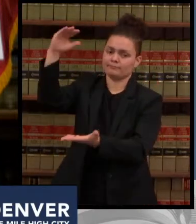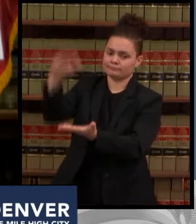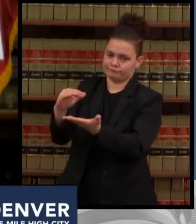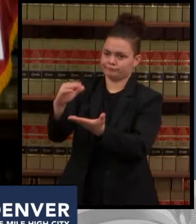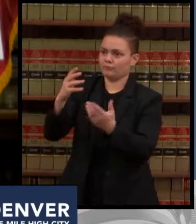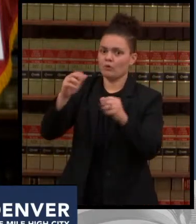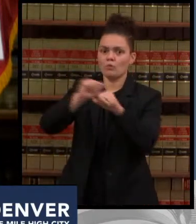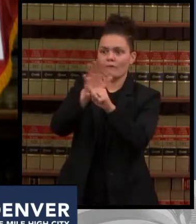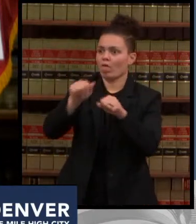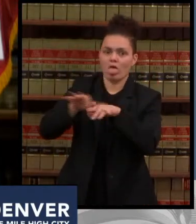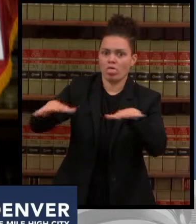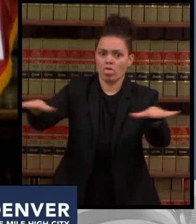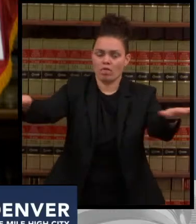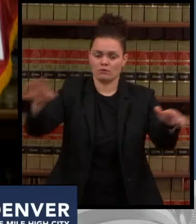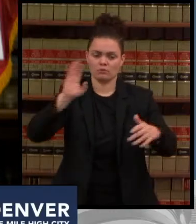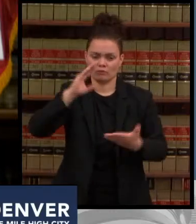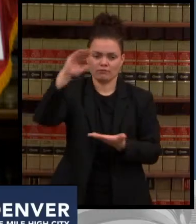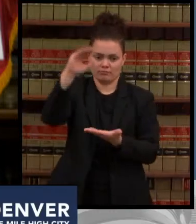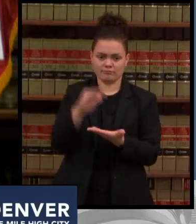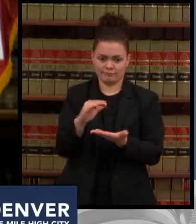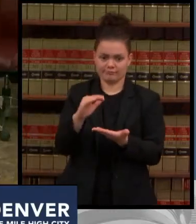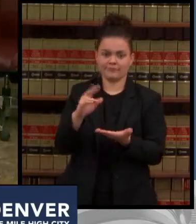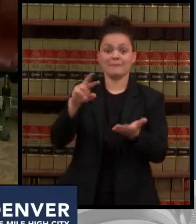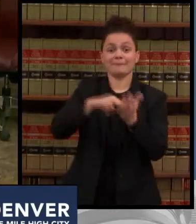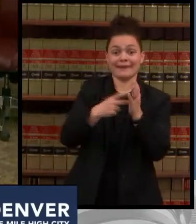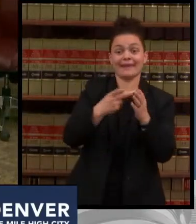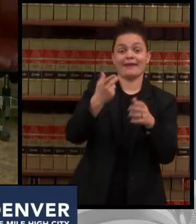patients who are hospitalized in our institutions. Thank you.